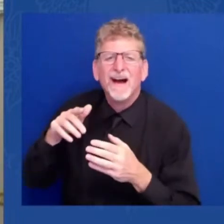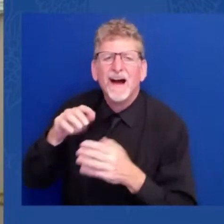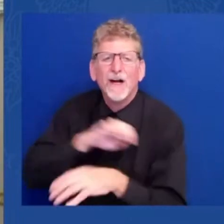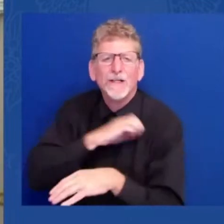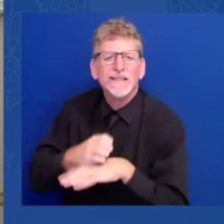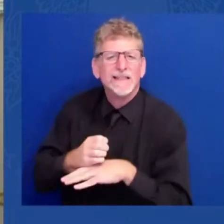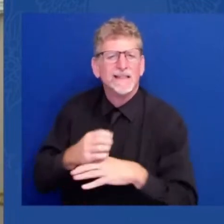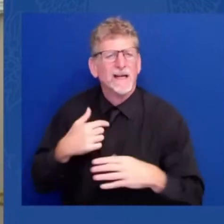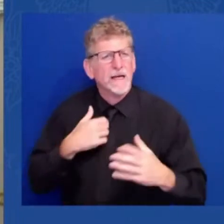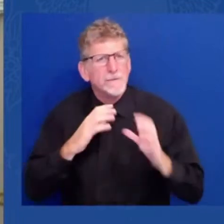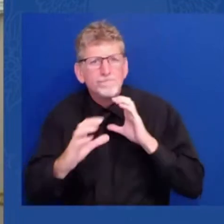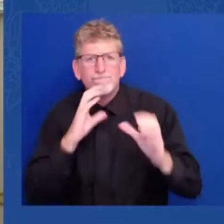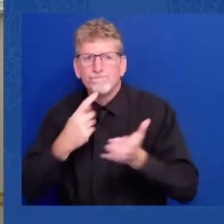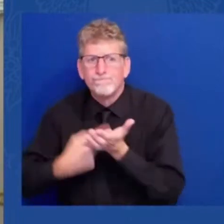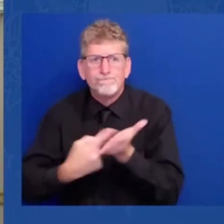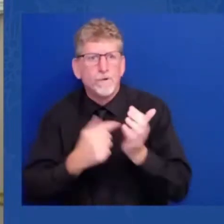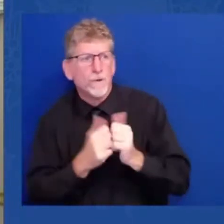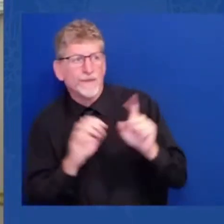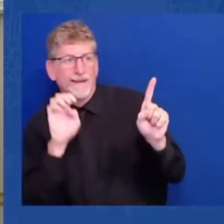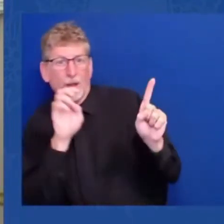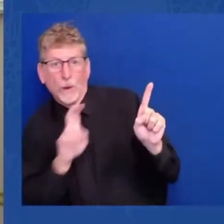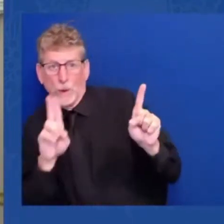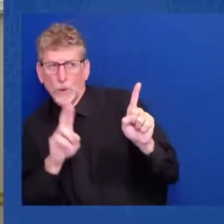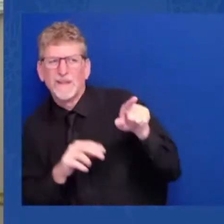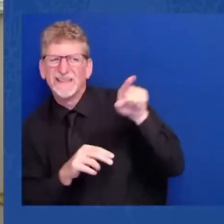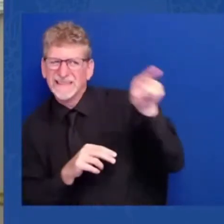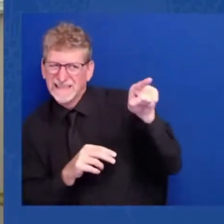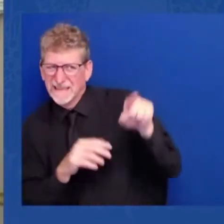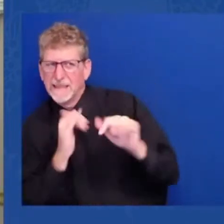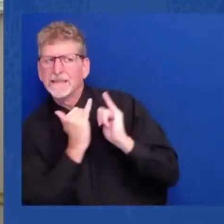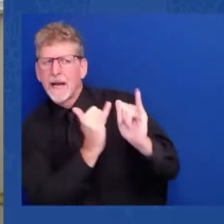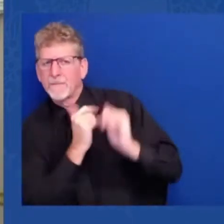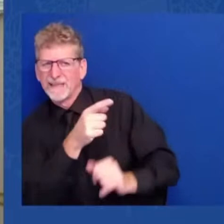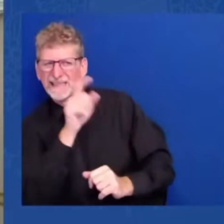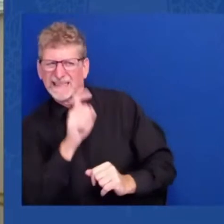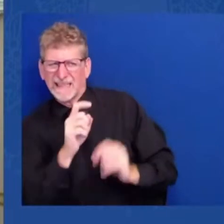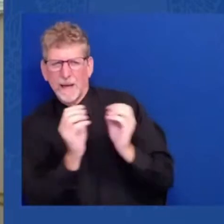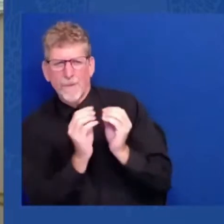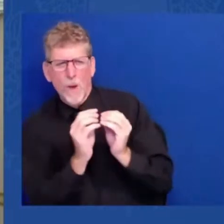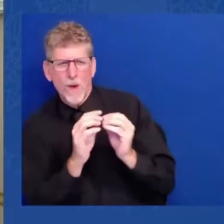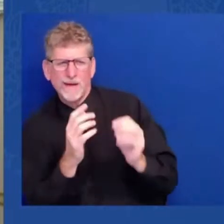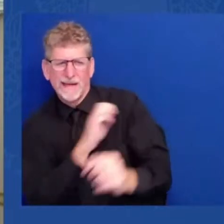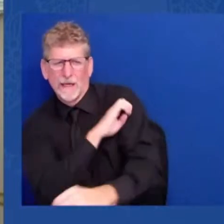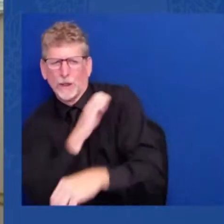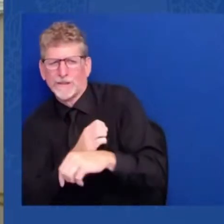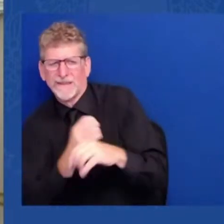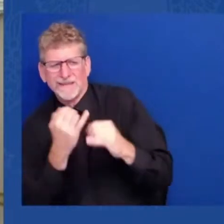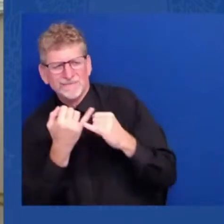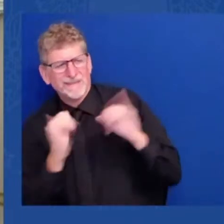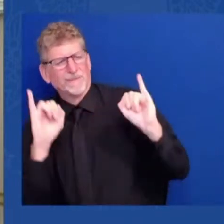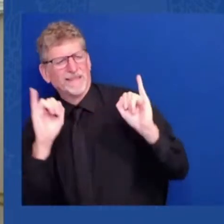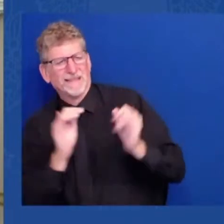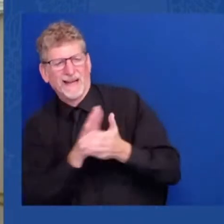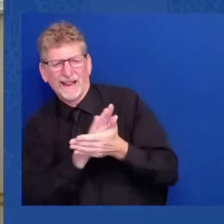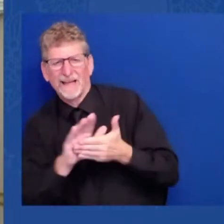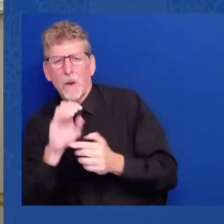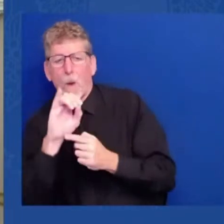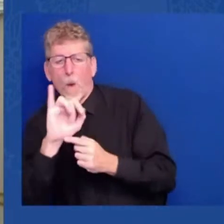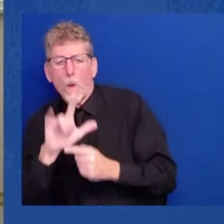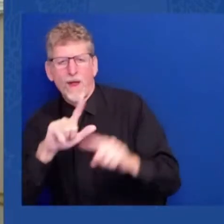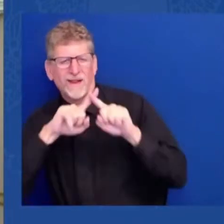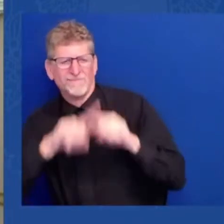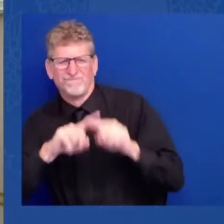should motivate us to accelerate the transition to clean energy. This is a perspective that our European allies share, and